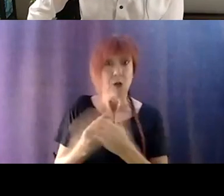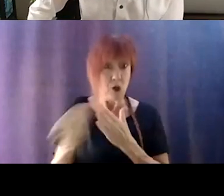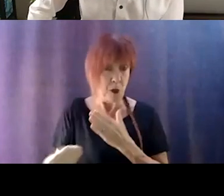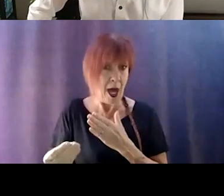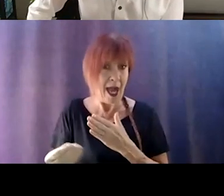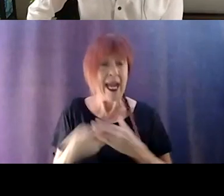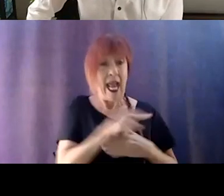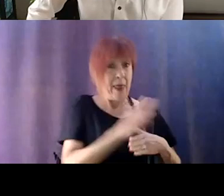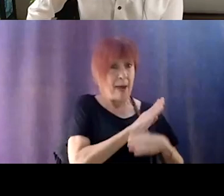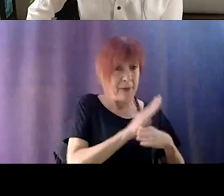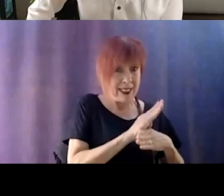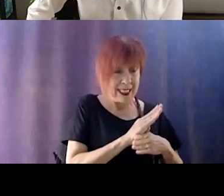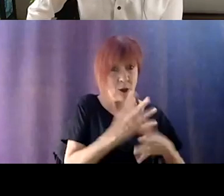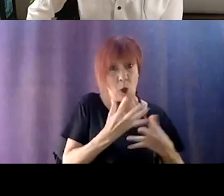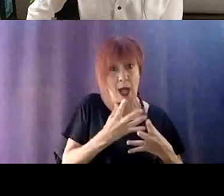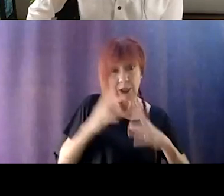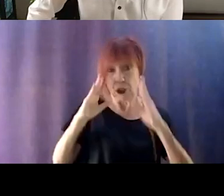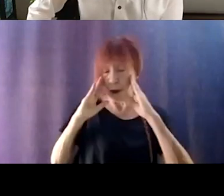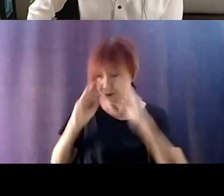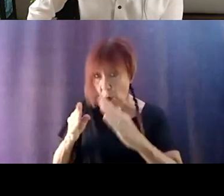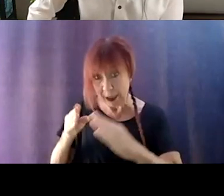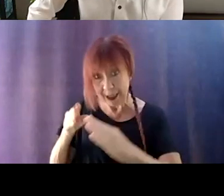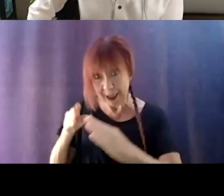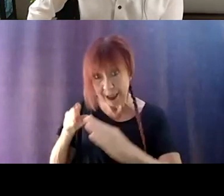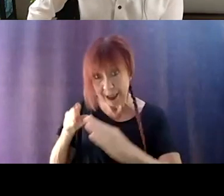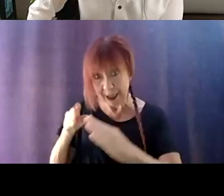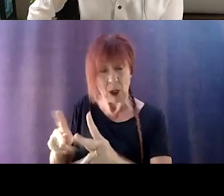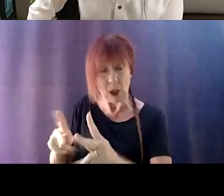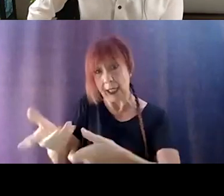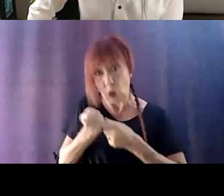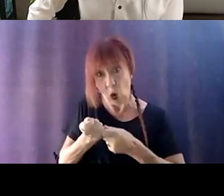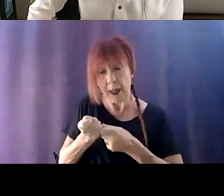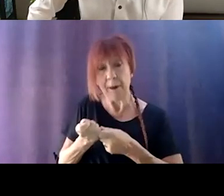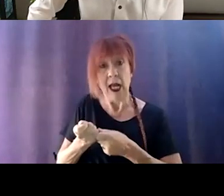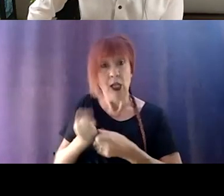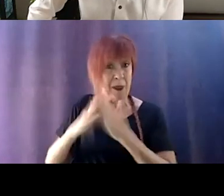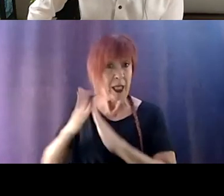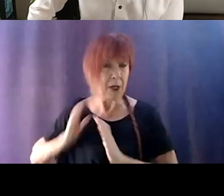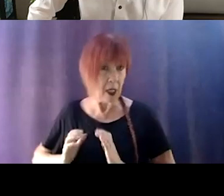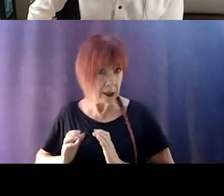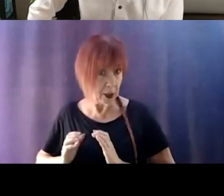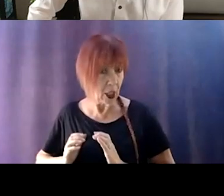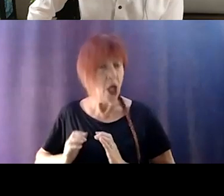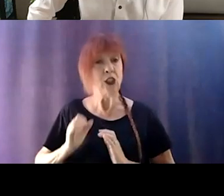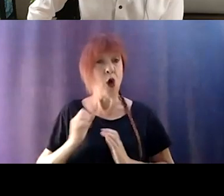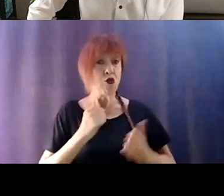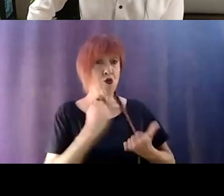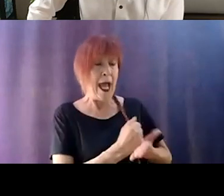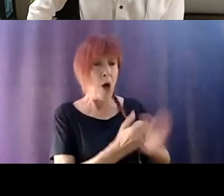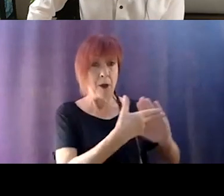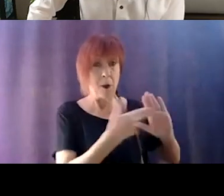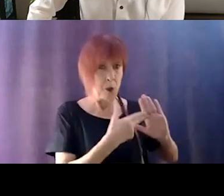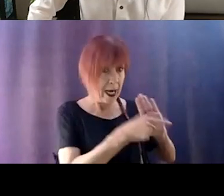be interested in targeting and potentially acquiring as a lead or a customer. So in order to help that brand, you